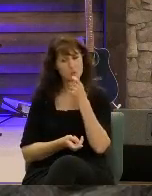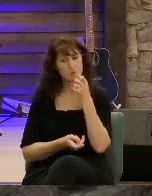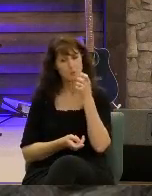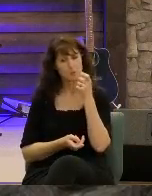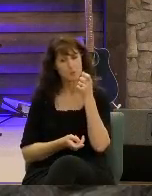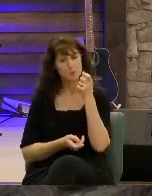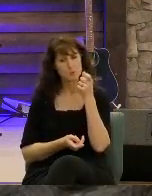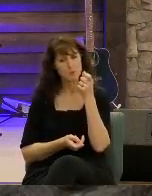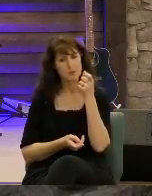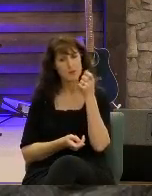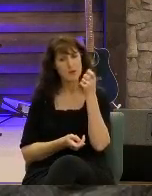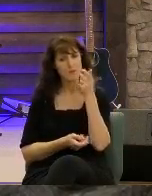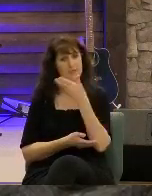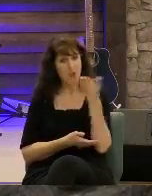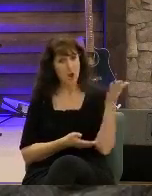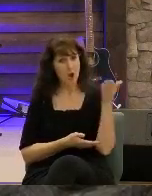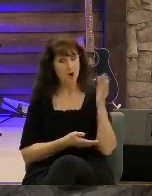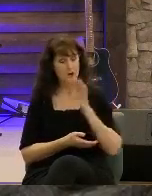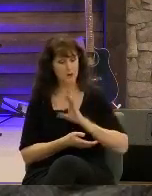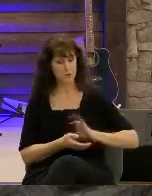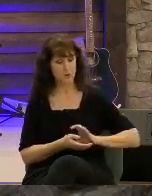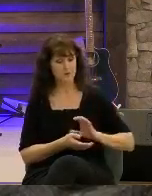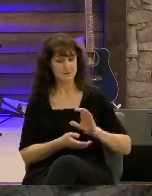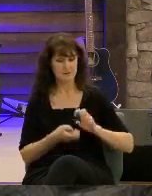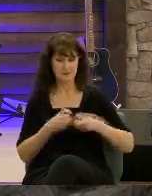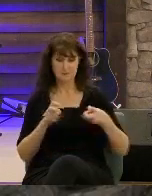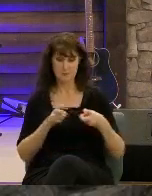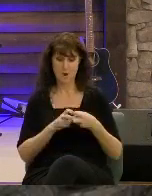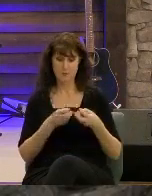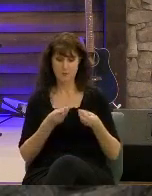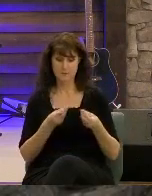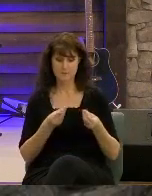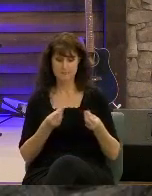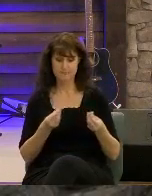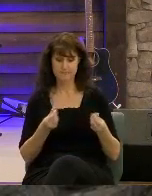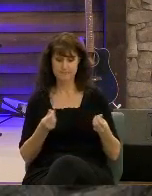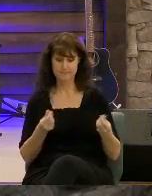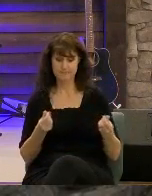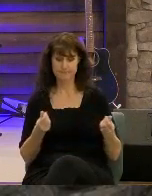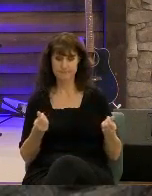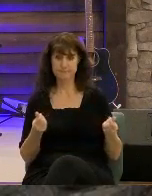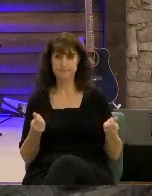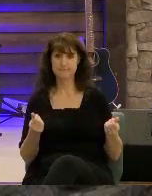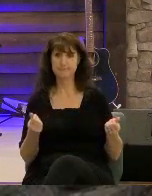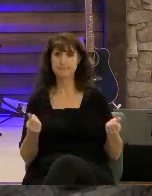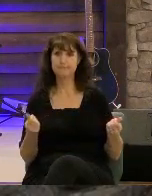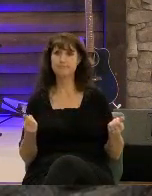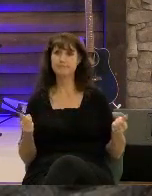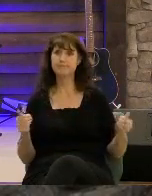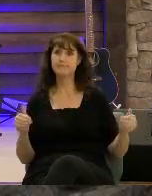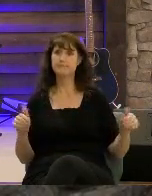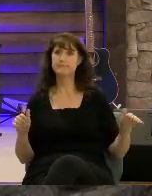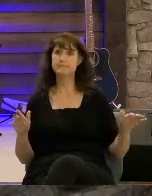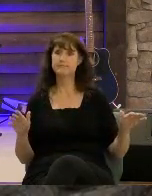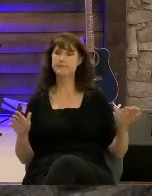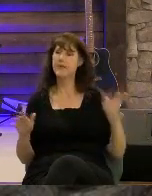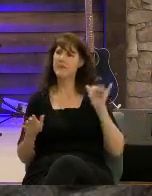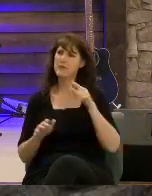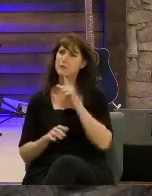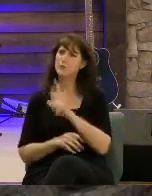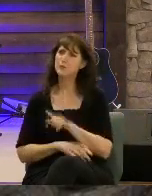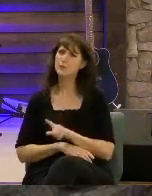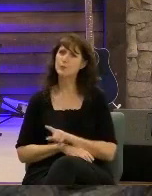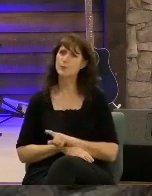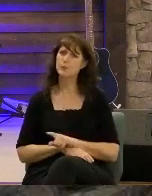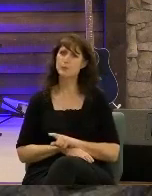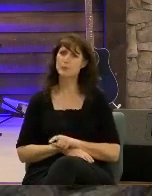Christ, these problems would go away, right? These challenges would go away. And that's the truth, right? We just need to